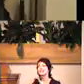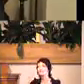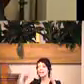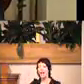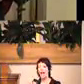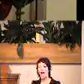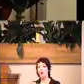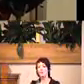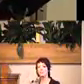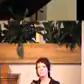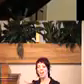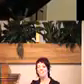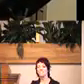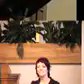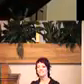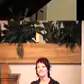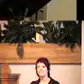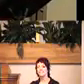our stuff. Amen?